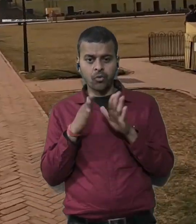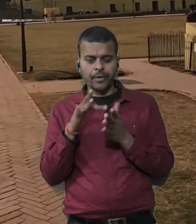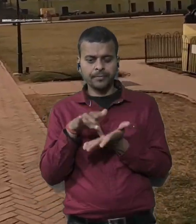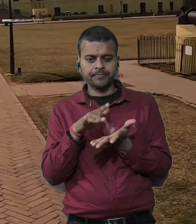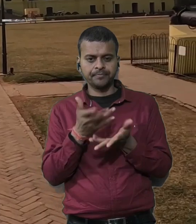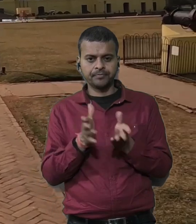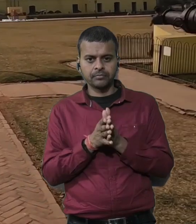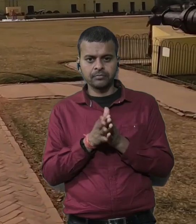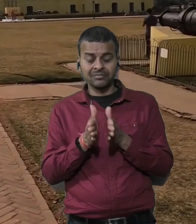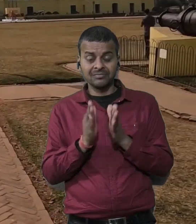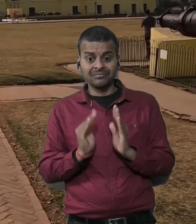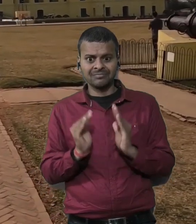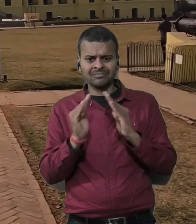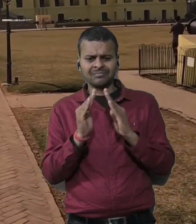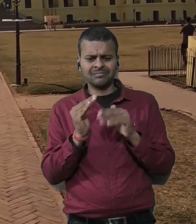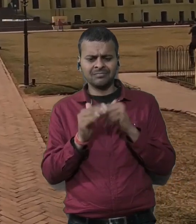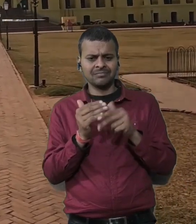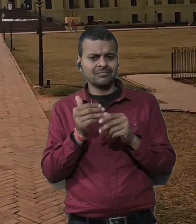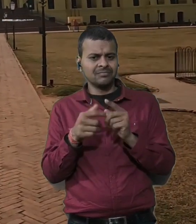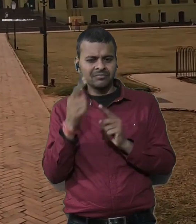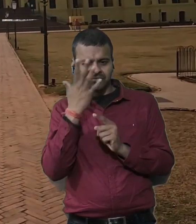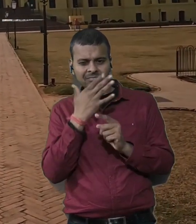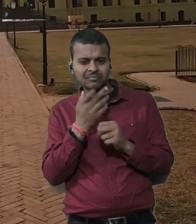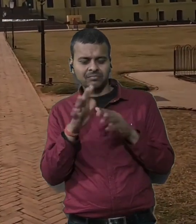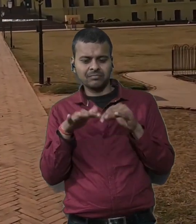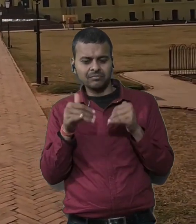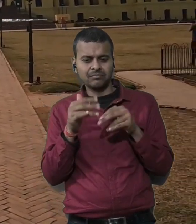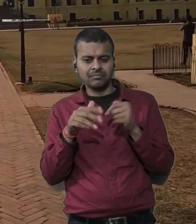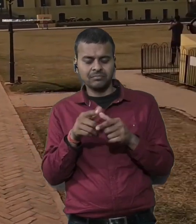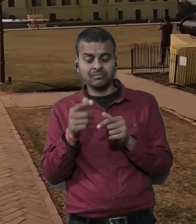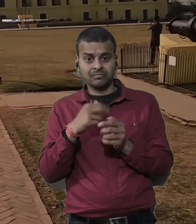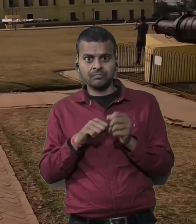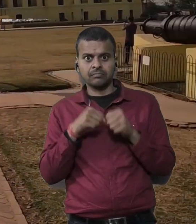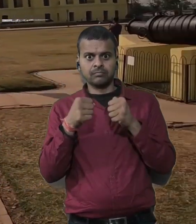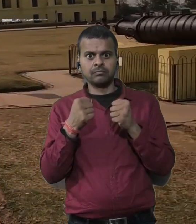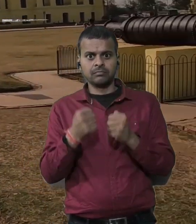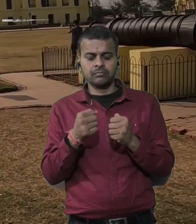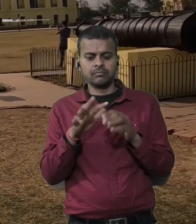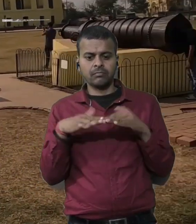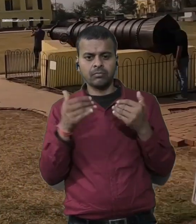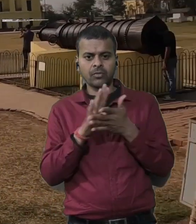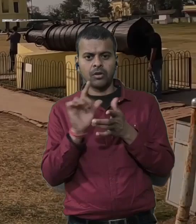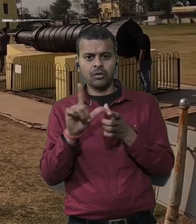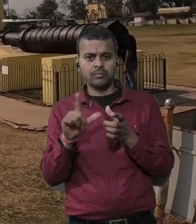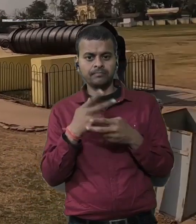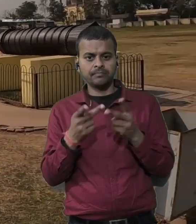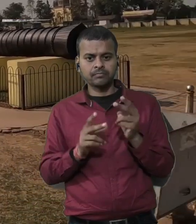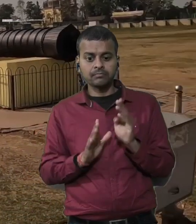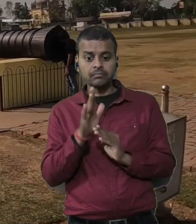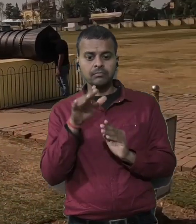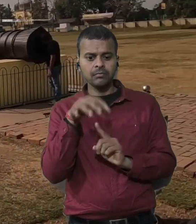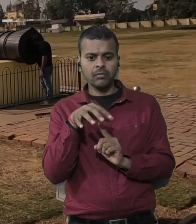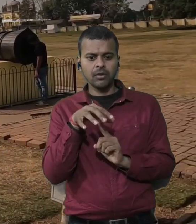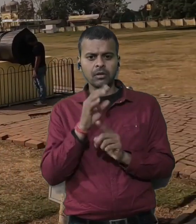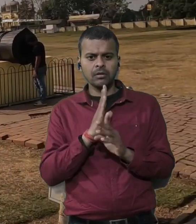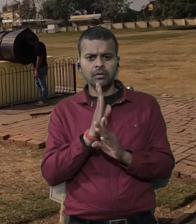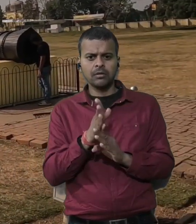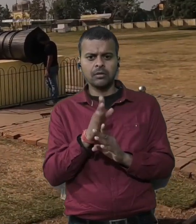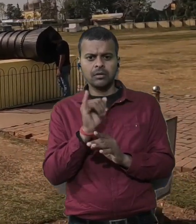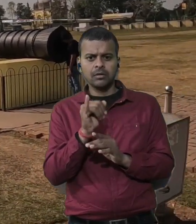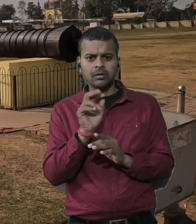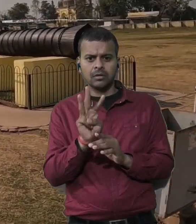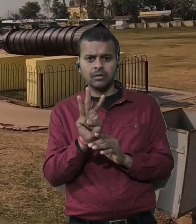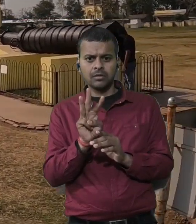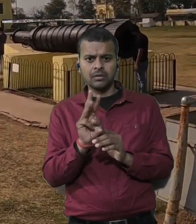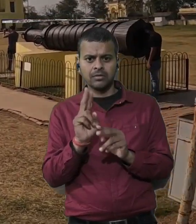2 open quadrangles. The main attraction of this palace is Grand Darbar Hall or Throne Hall surmounted by a dome